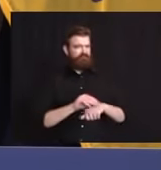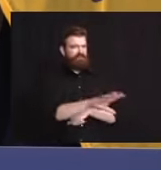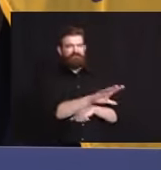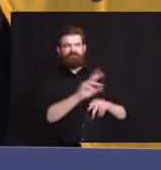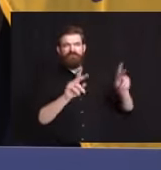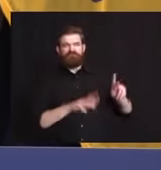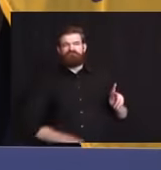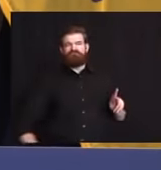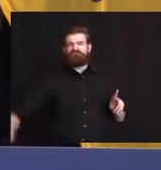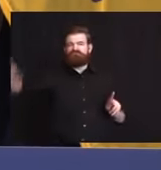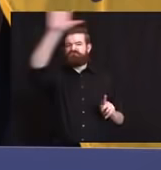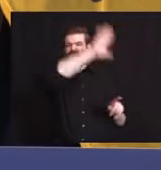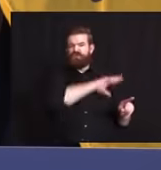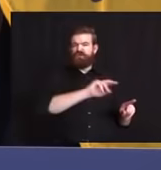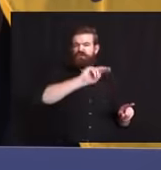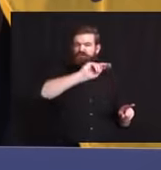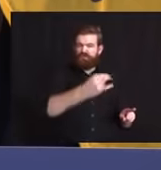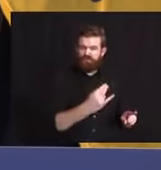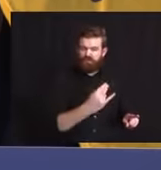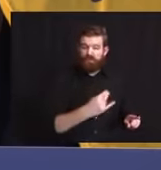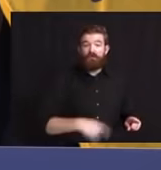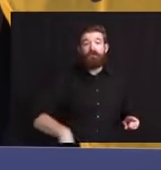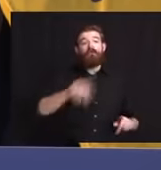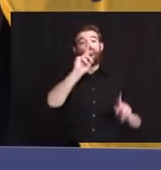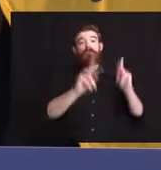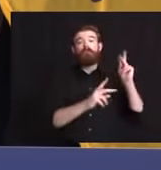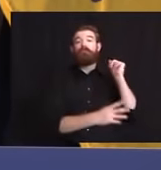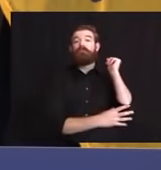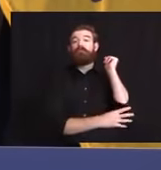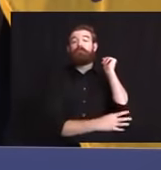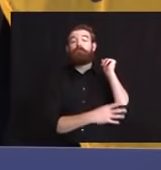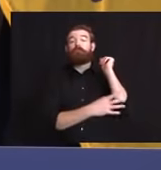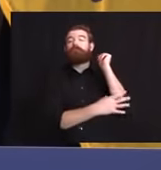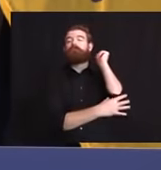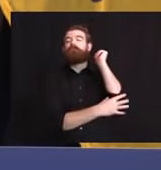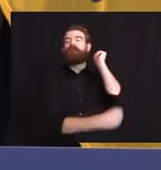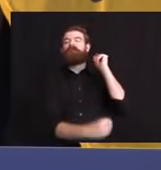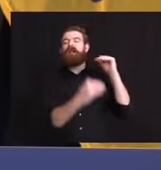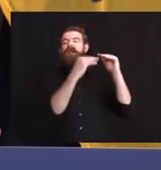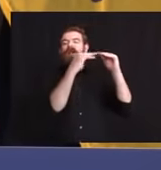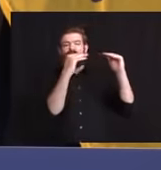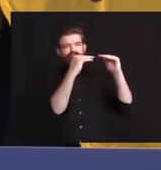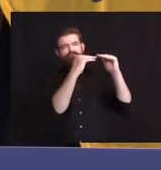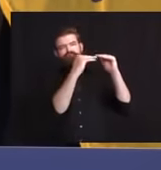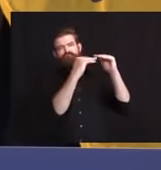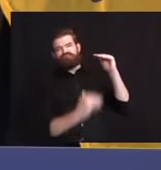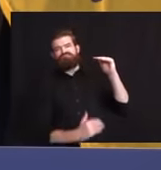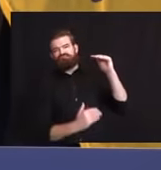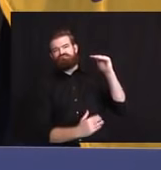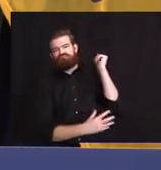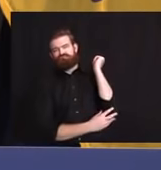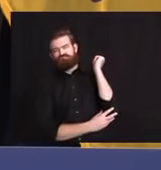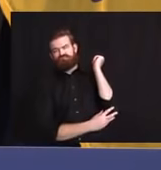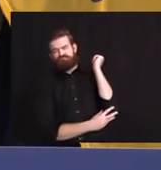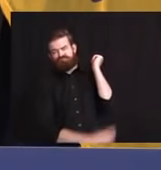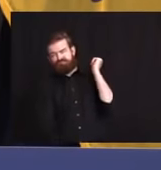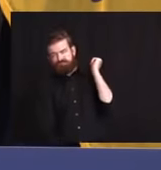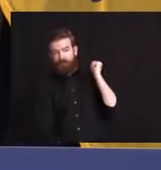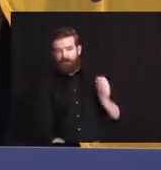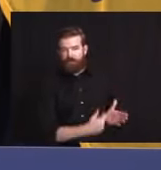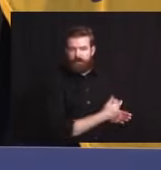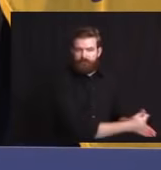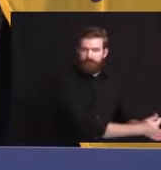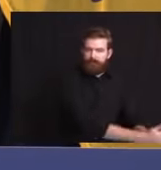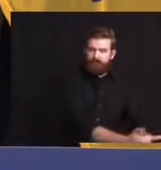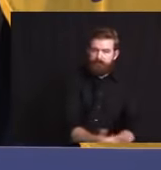who are living below the poverty line, who are up against it, whether it's the environmental justice bill today,